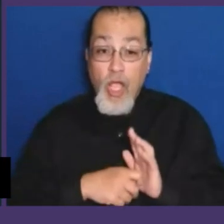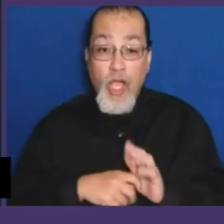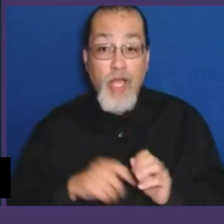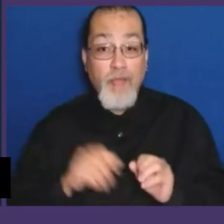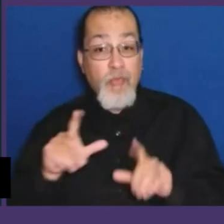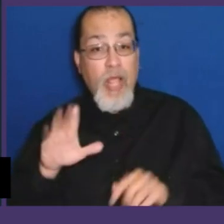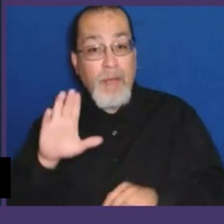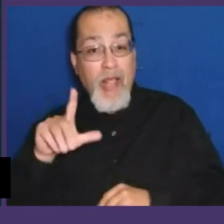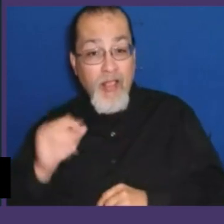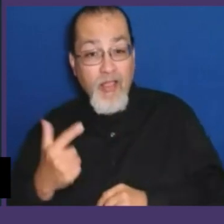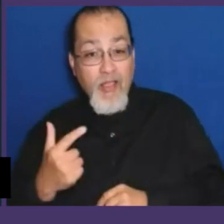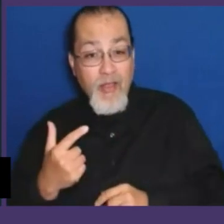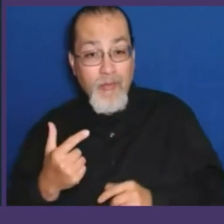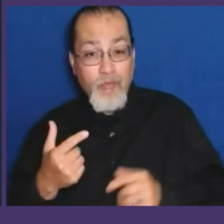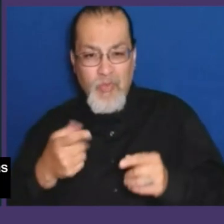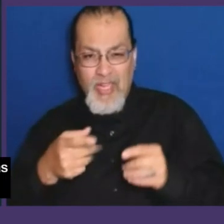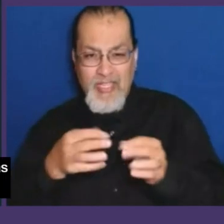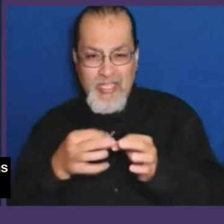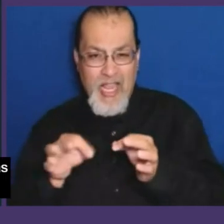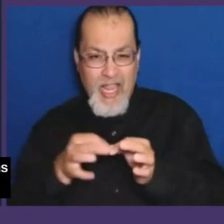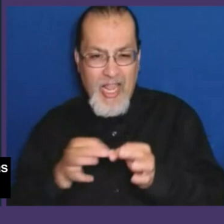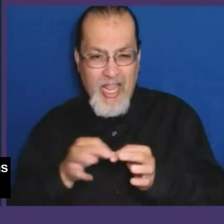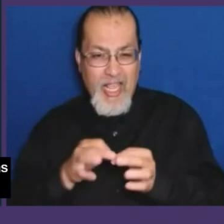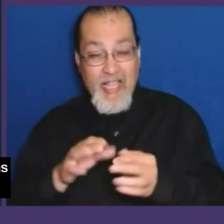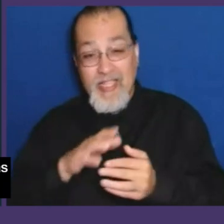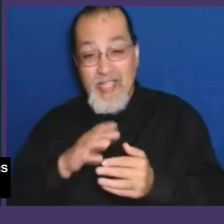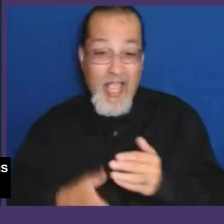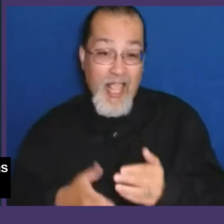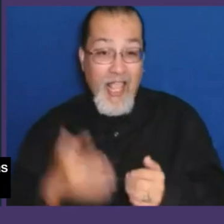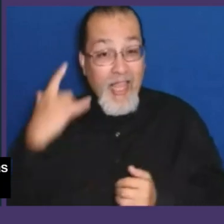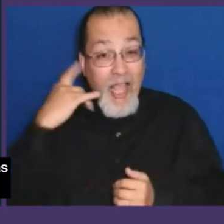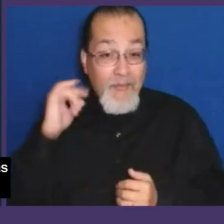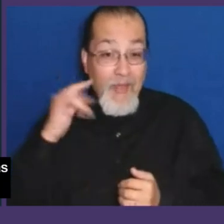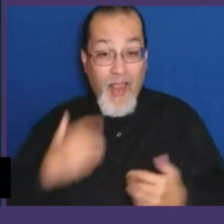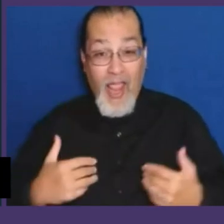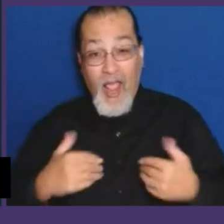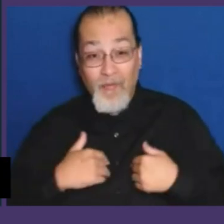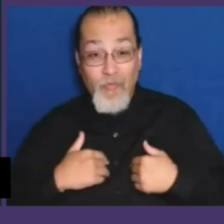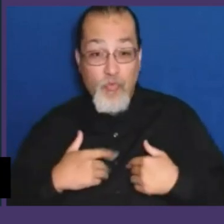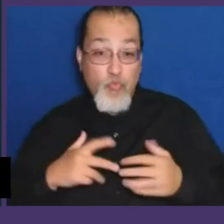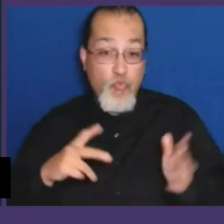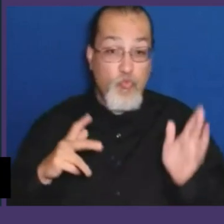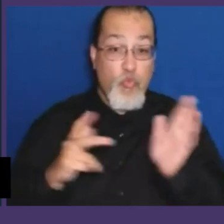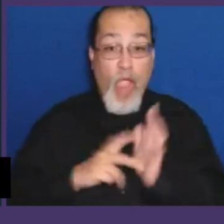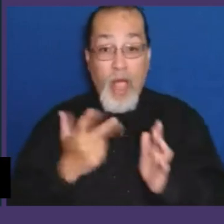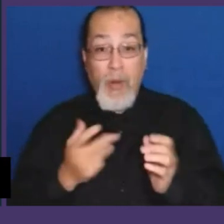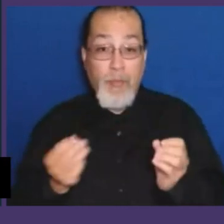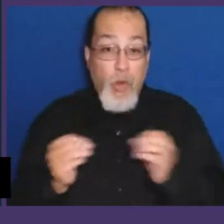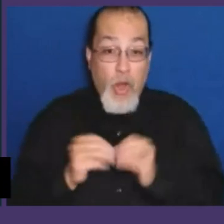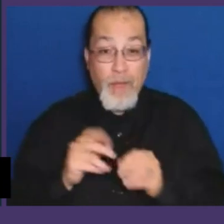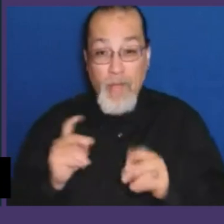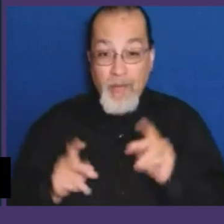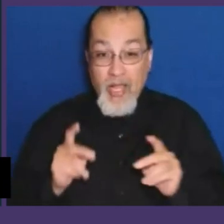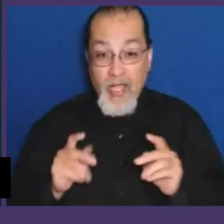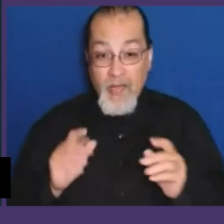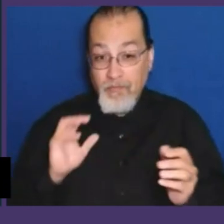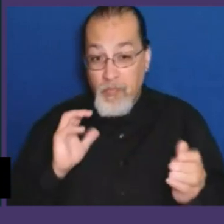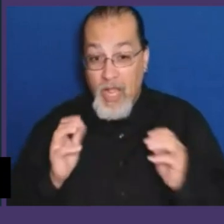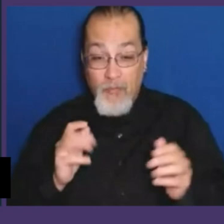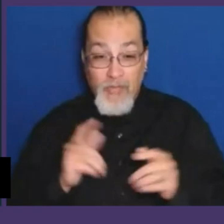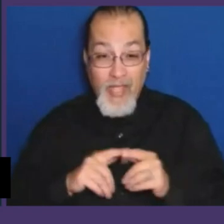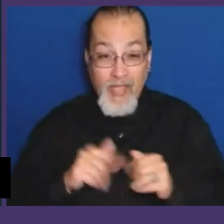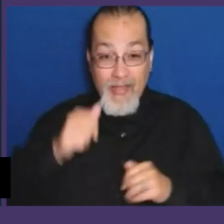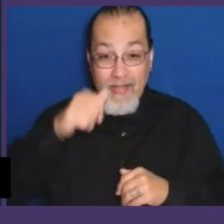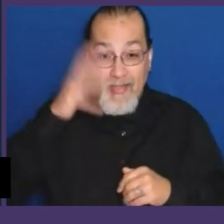population is 53 times that of Alaska. So for some reason, you want to compare the populations of these 2 states. Think about the rich internal monologue